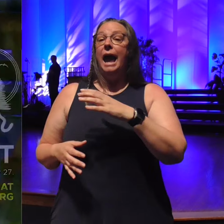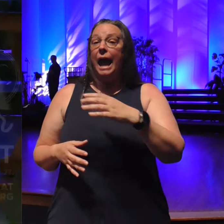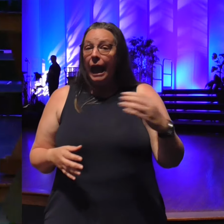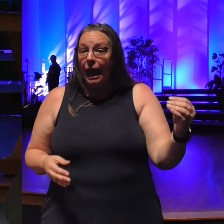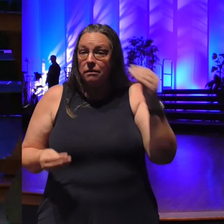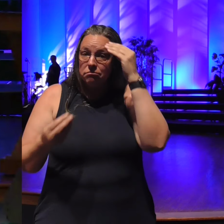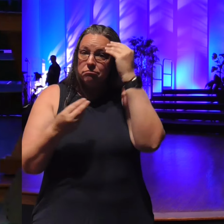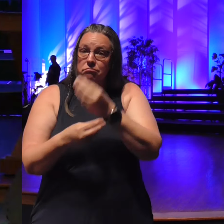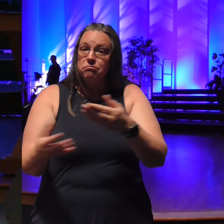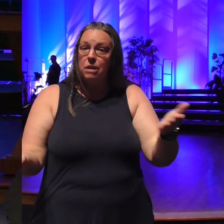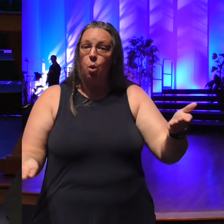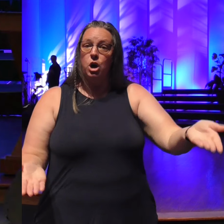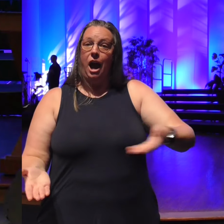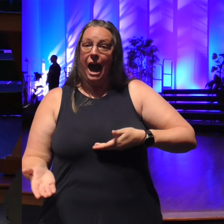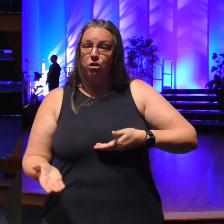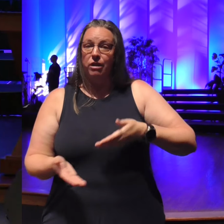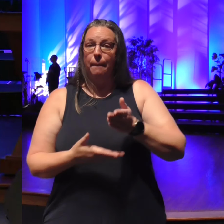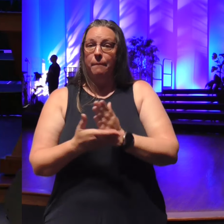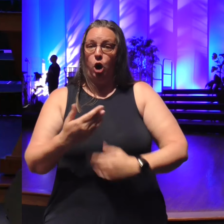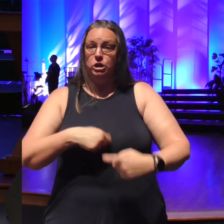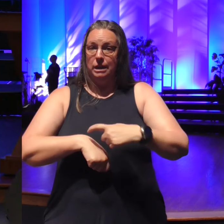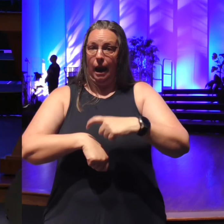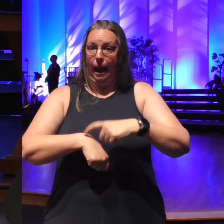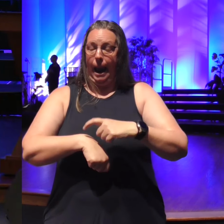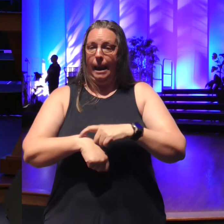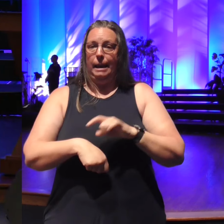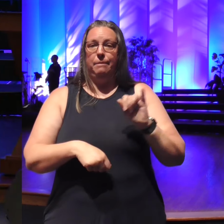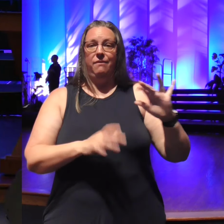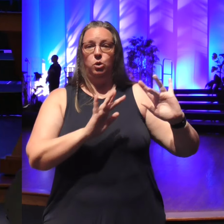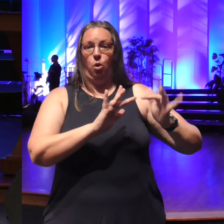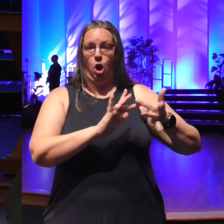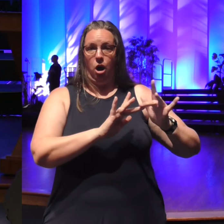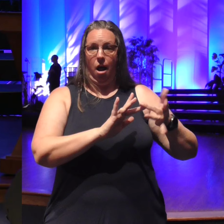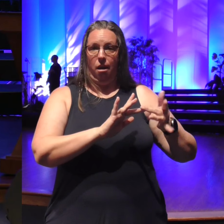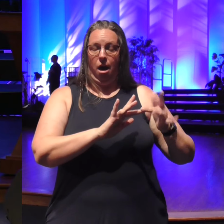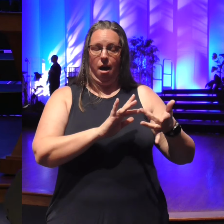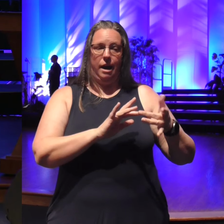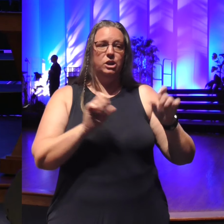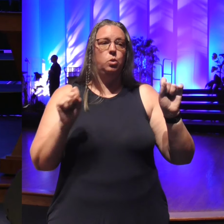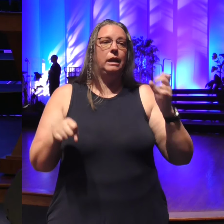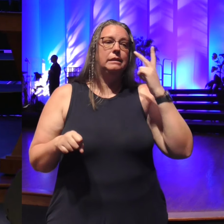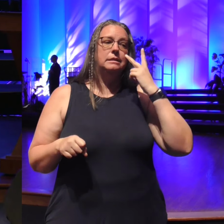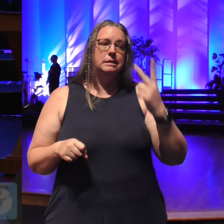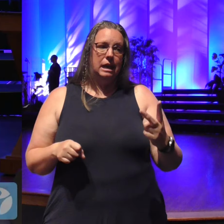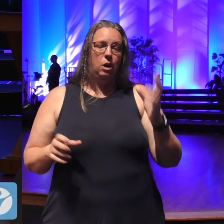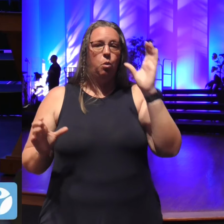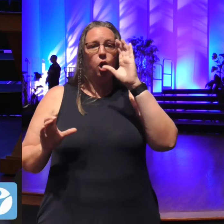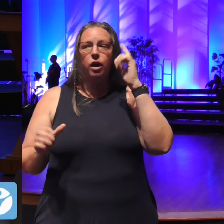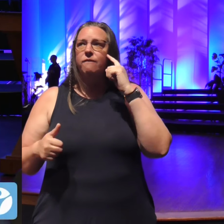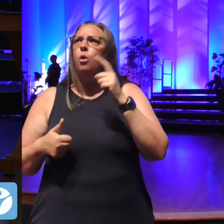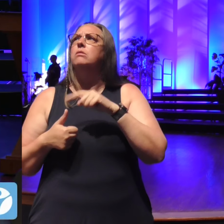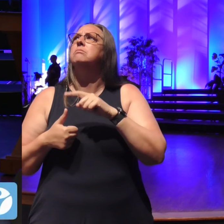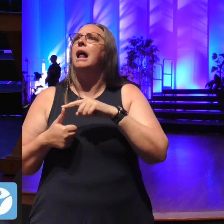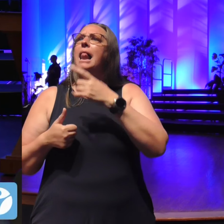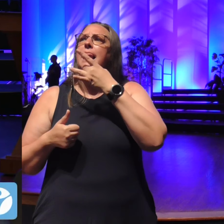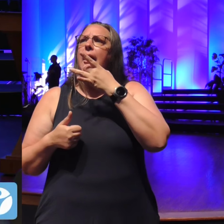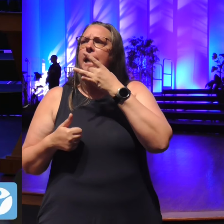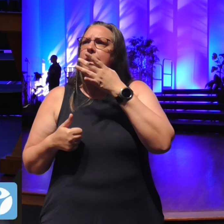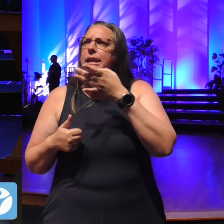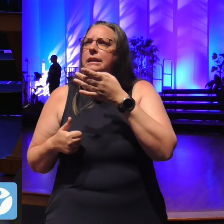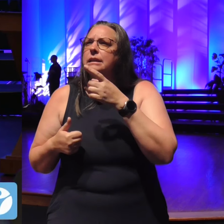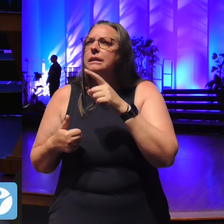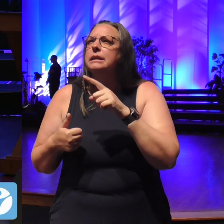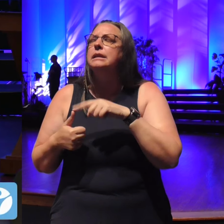High Church for some part-time jobs. If you go to milehighchurch.org/jobs, you can see that we're looking for lighting